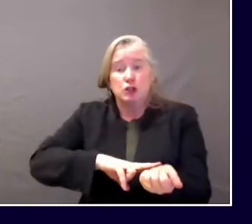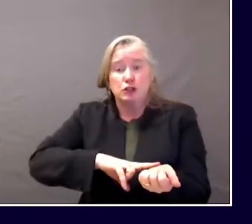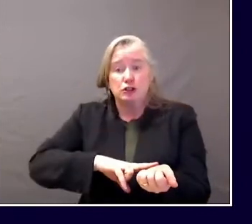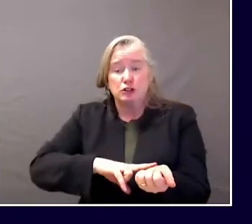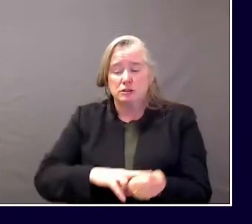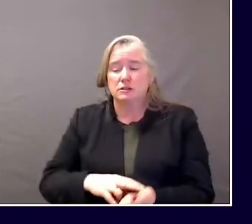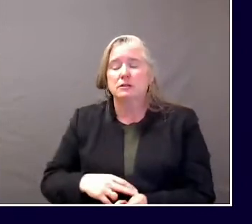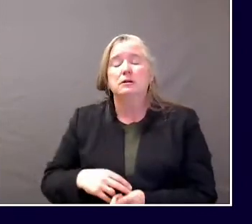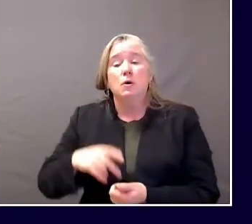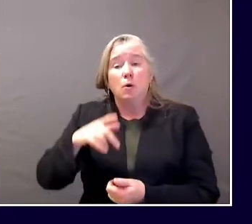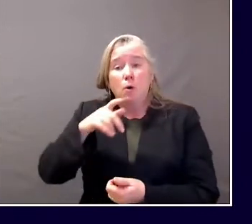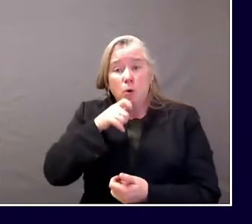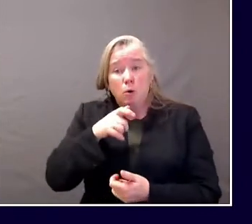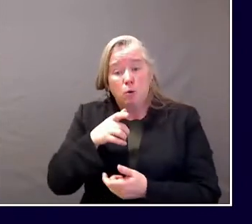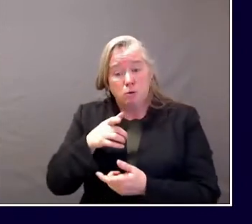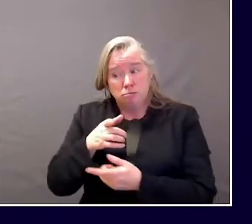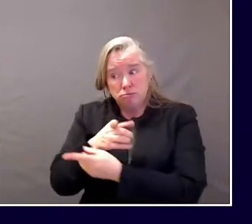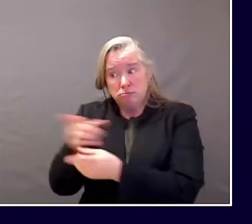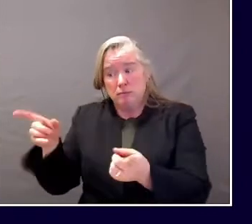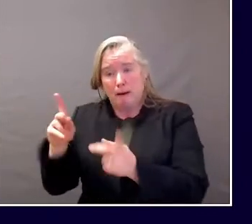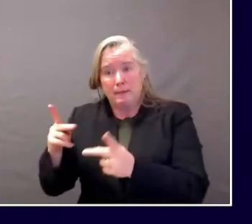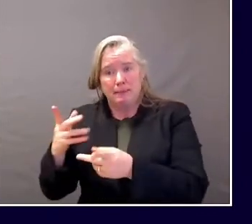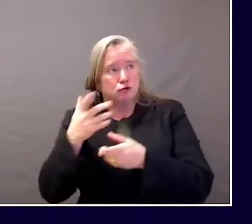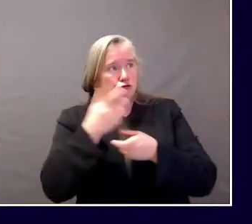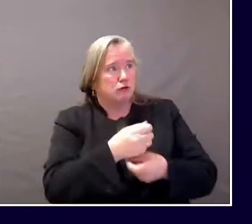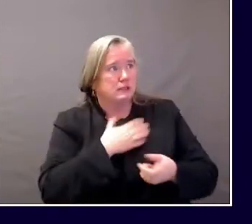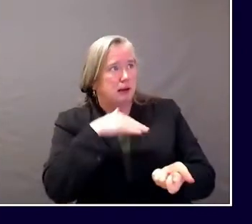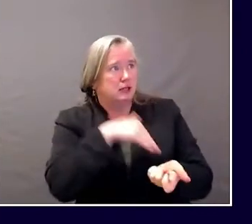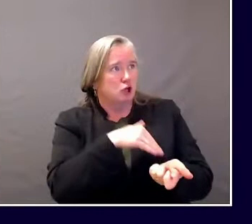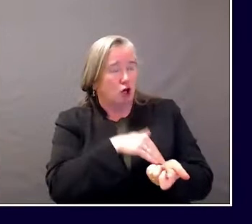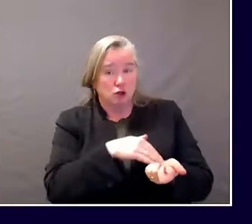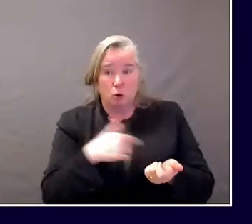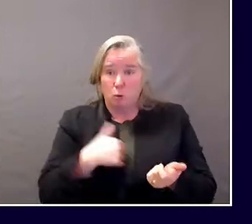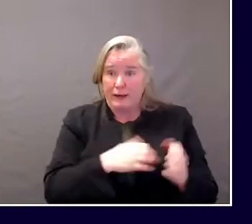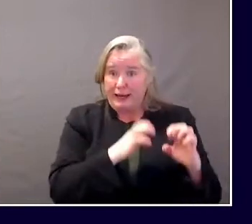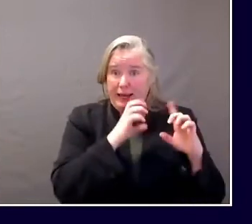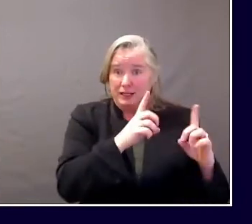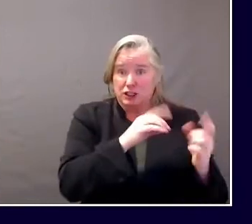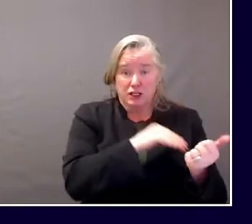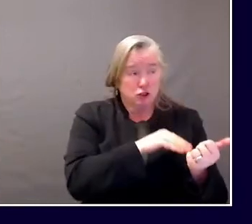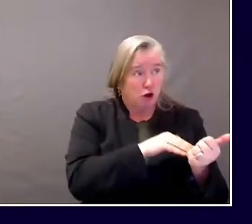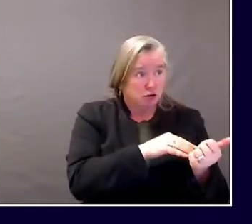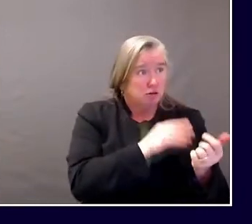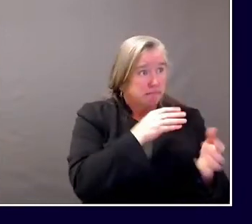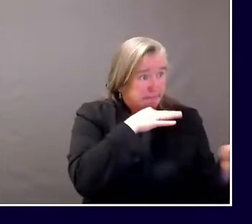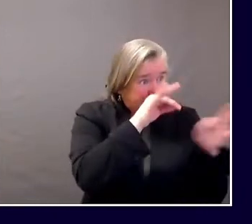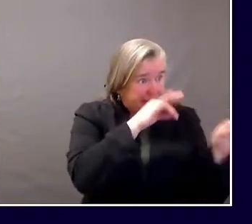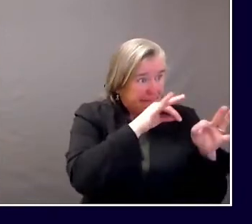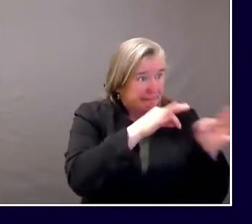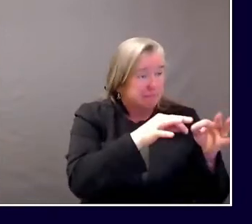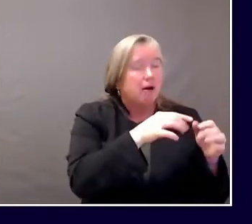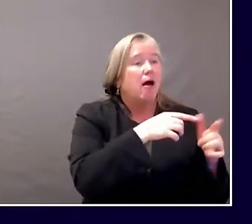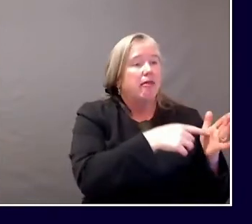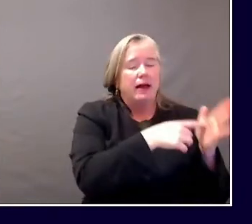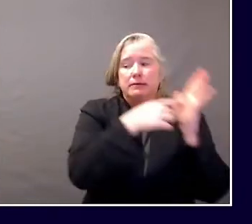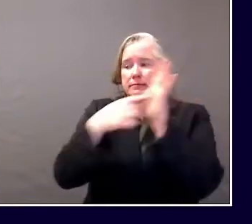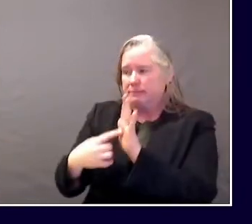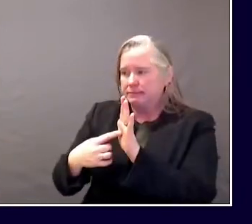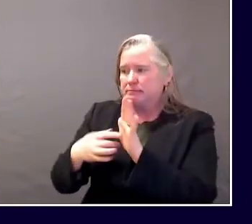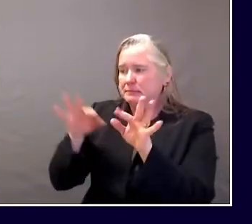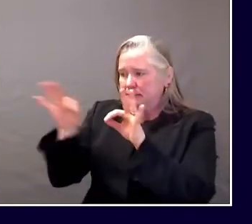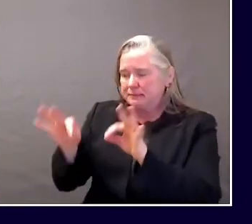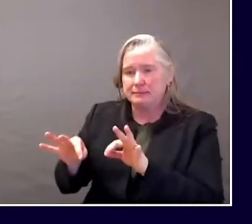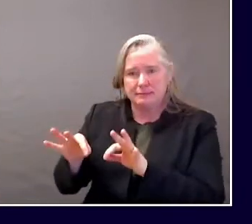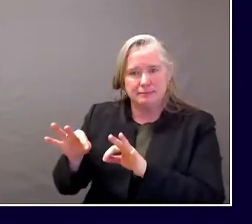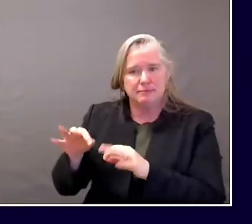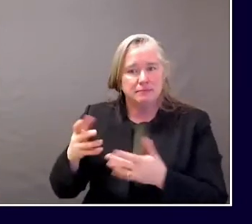trust have the information to increase their trust. Second of all, the Governor Mills announced her budget